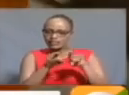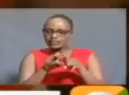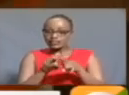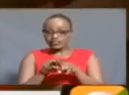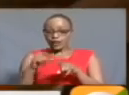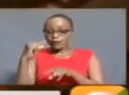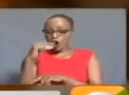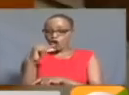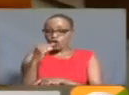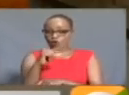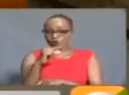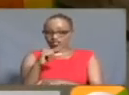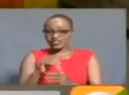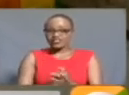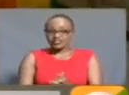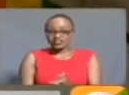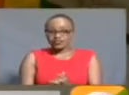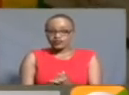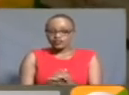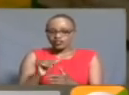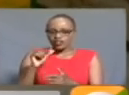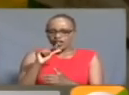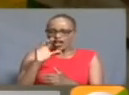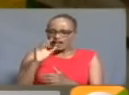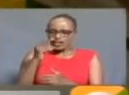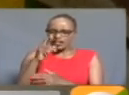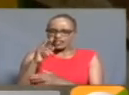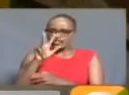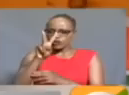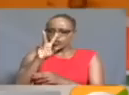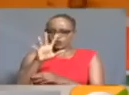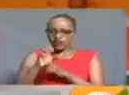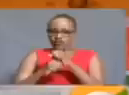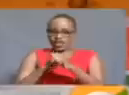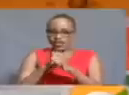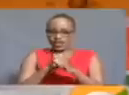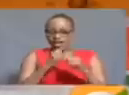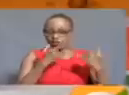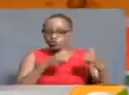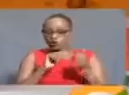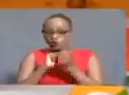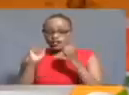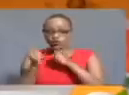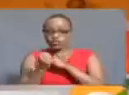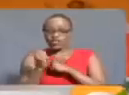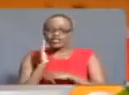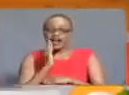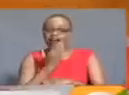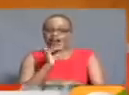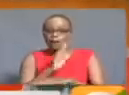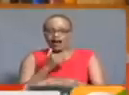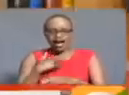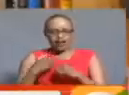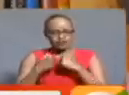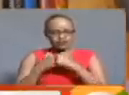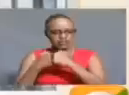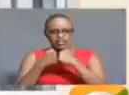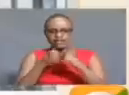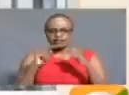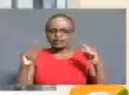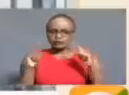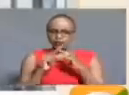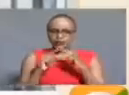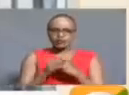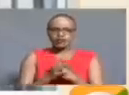dhahabu. Chris ana miaka 25 na safari yake ya kujibadilisha ilikuwa na panda shuka si haba.